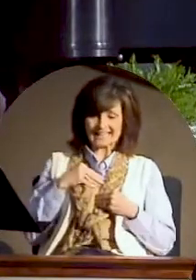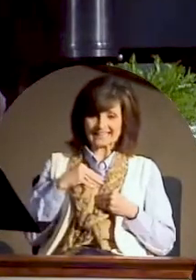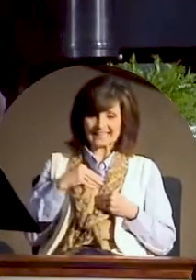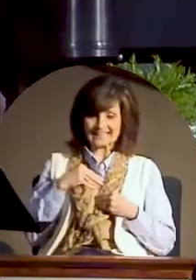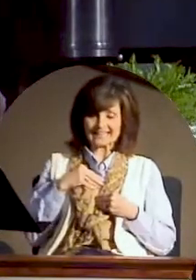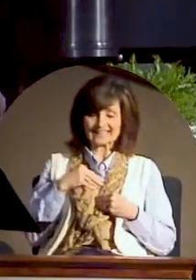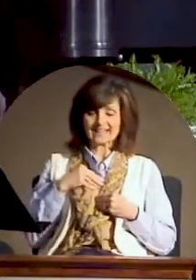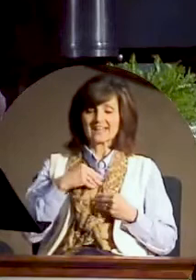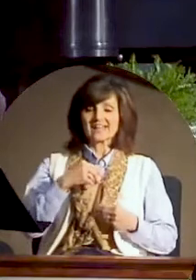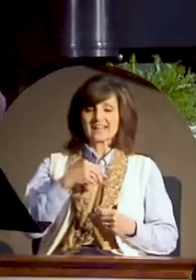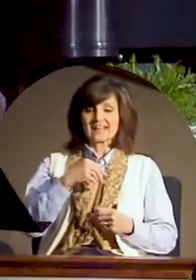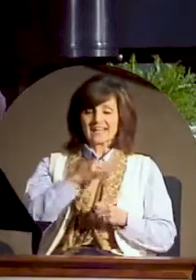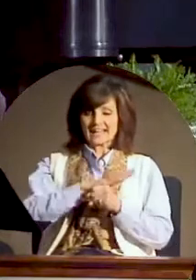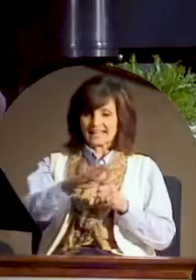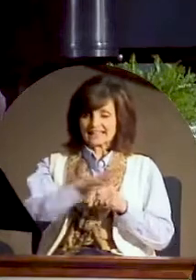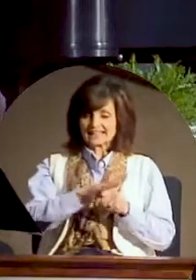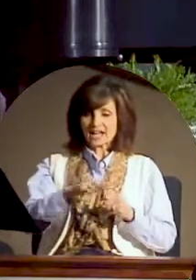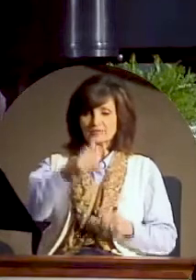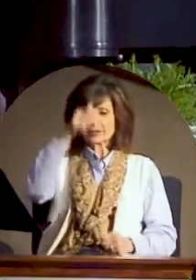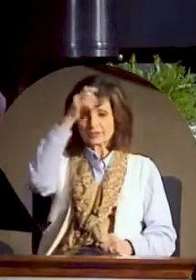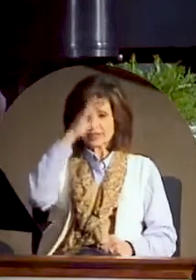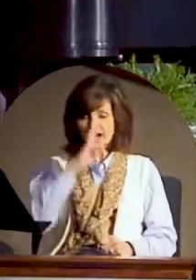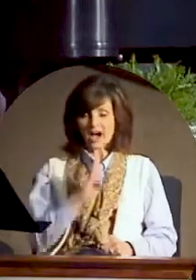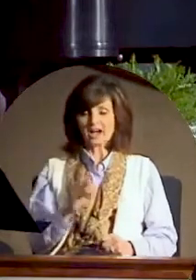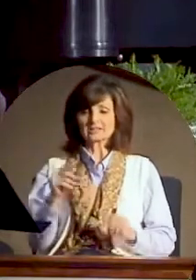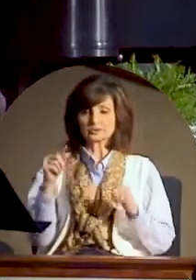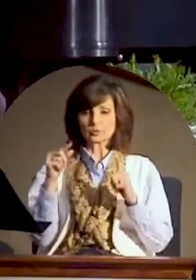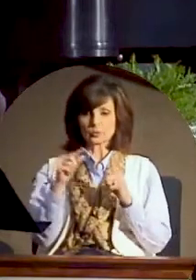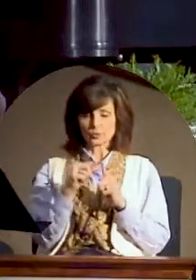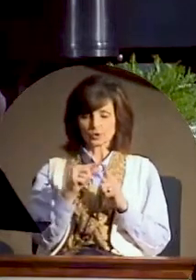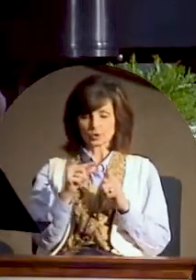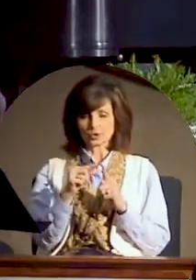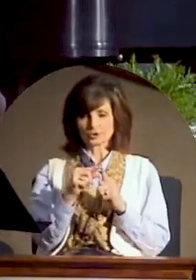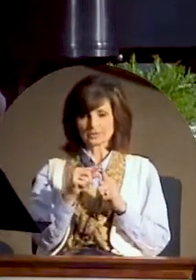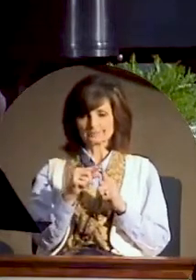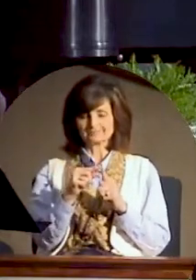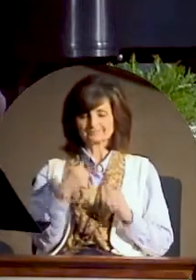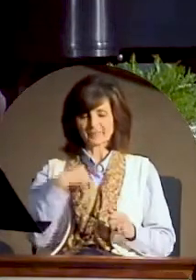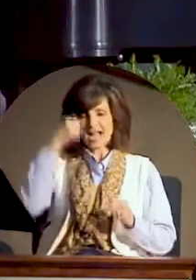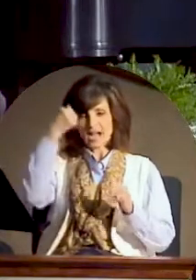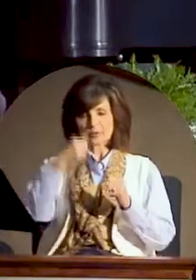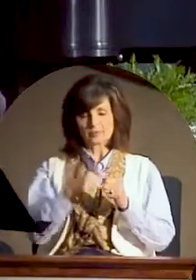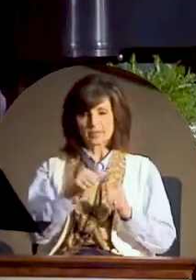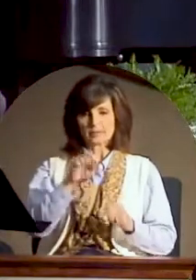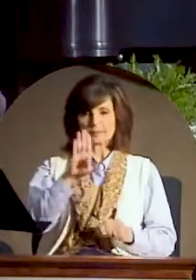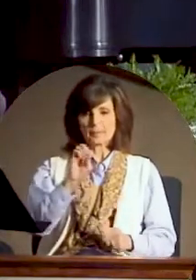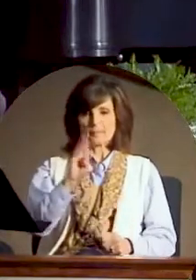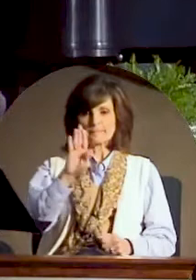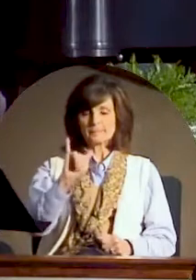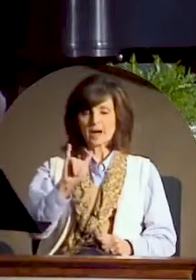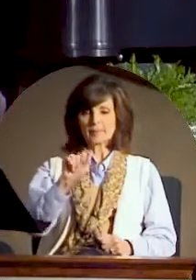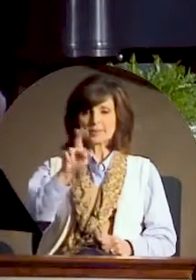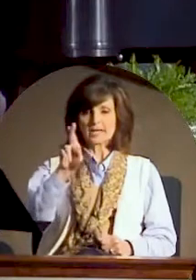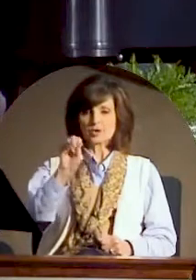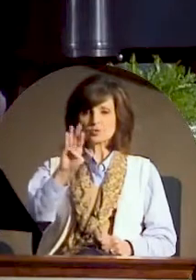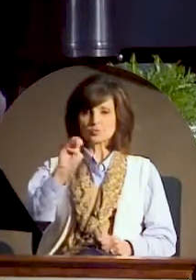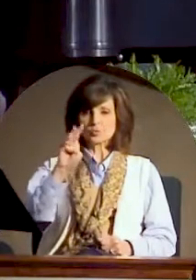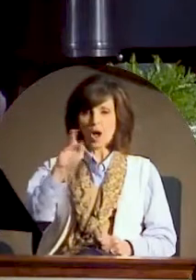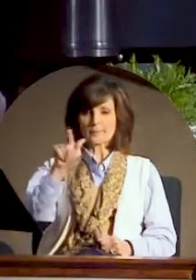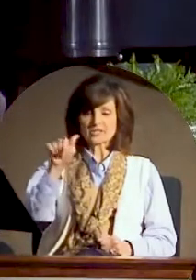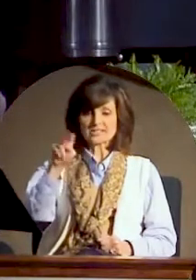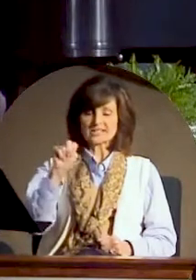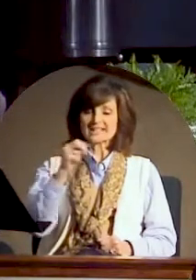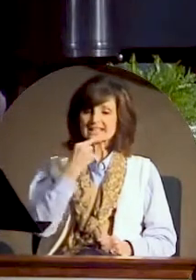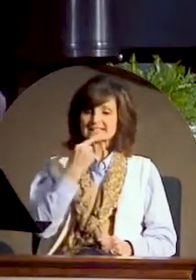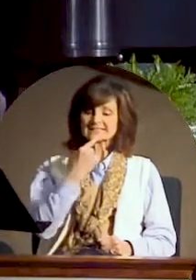an ample supply of the Word of God. I remember Brother Bobby Robertson saying a whole lot. Most churches, he